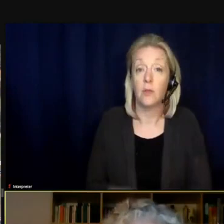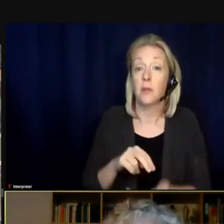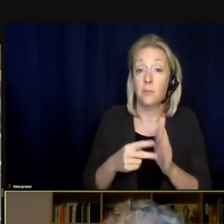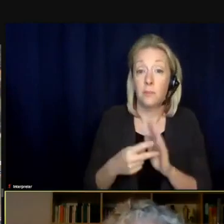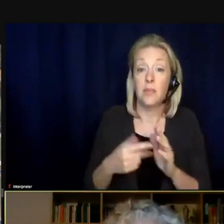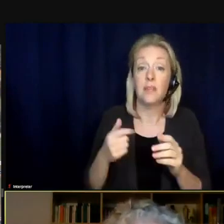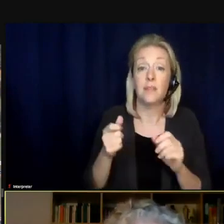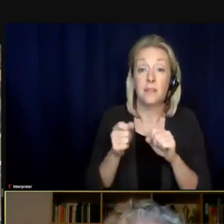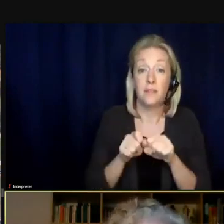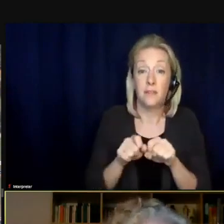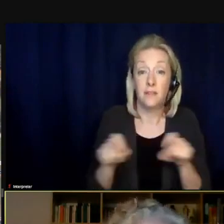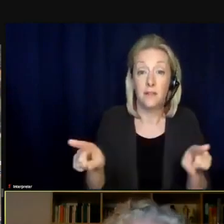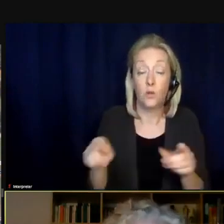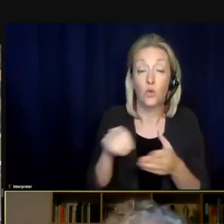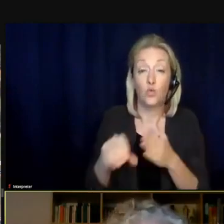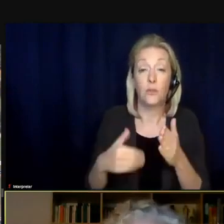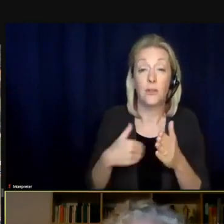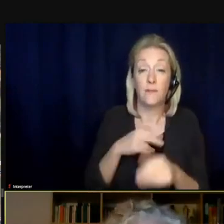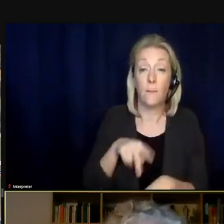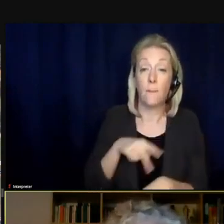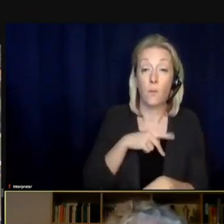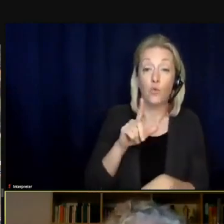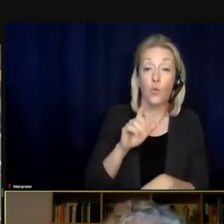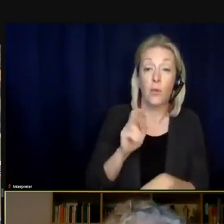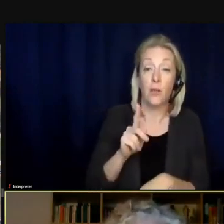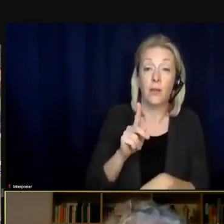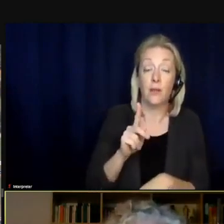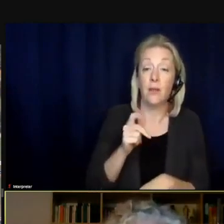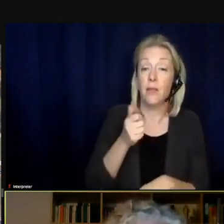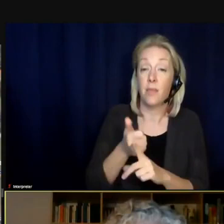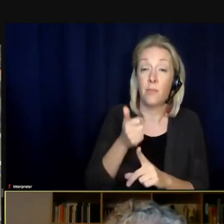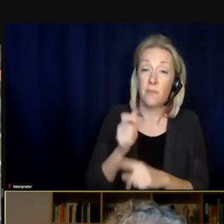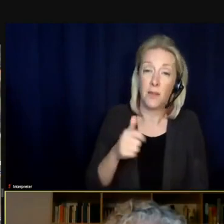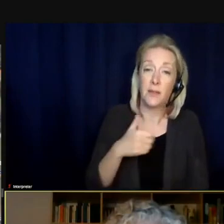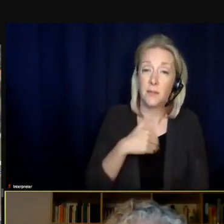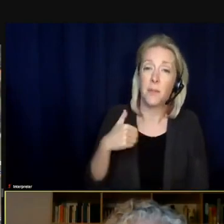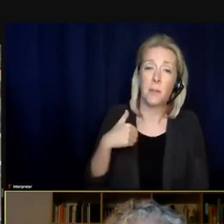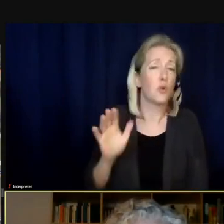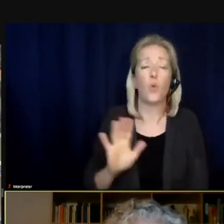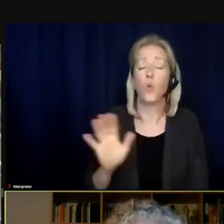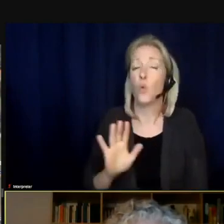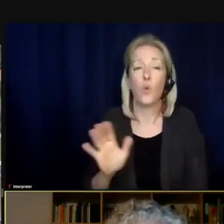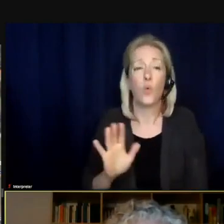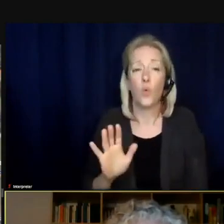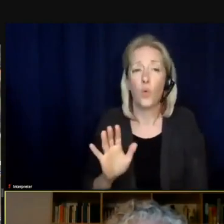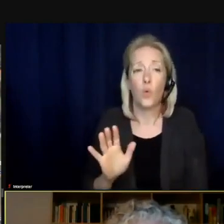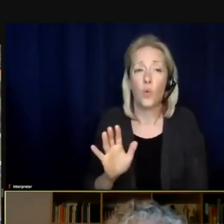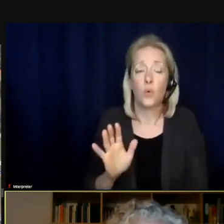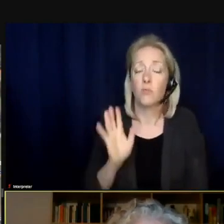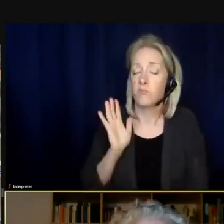link. Now, they do not have to be a member to get their link, to take the